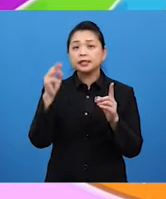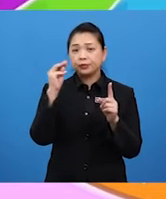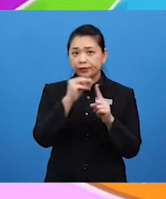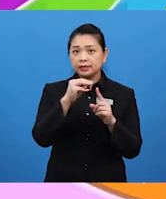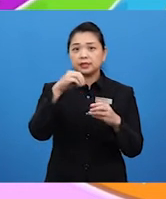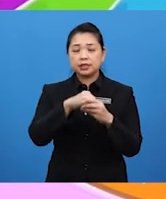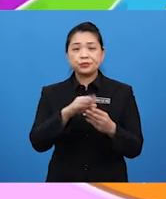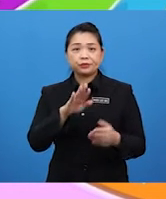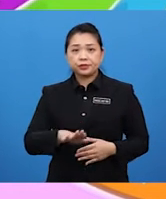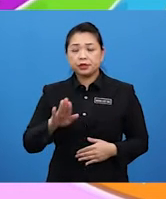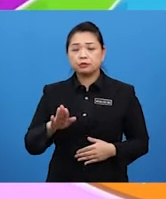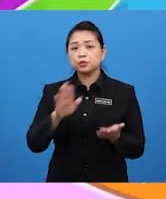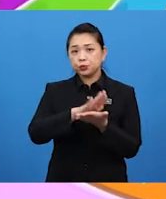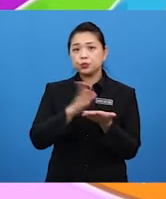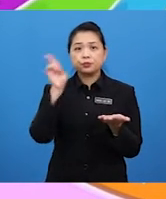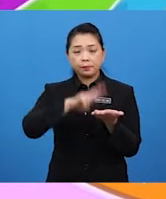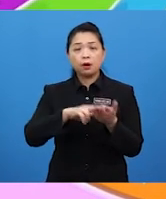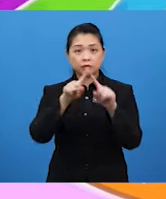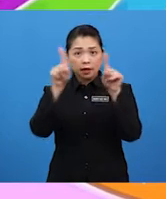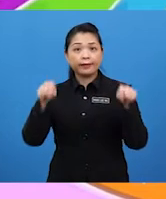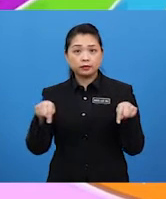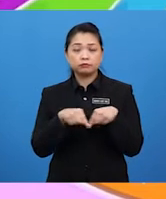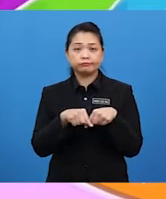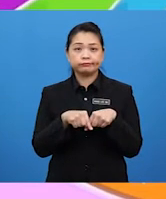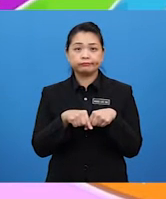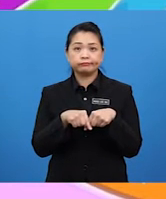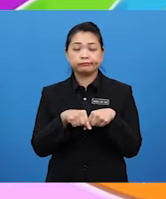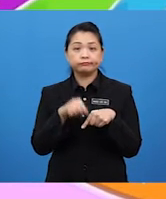your child's school report card?